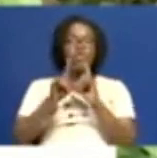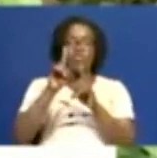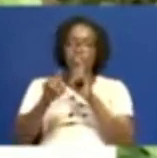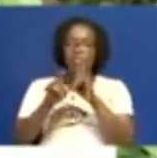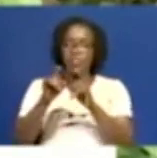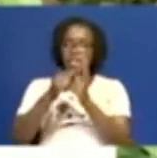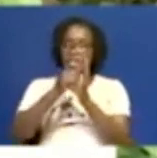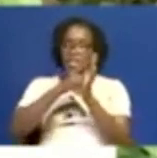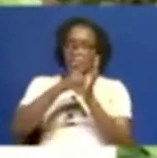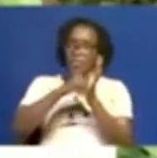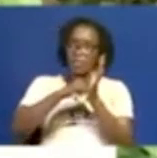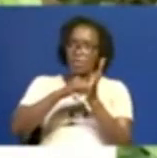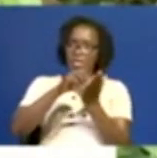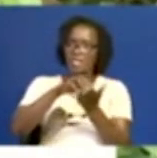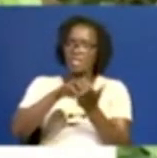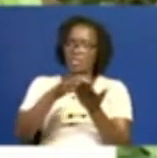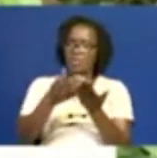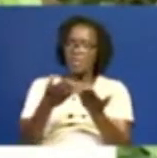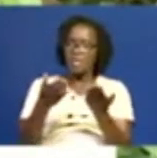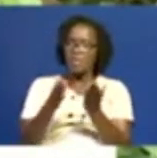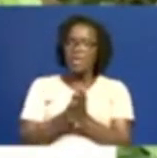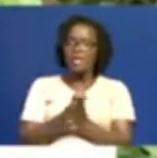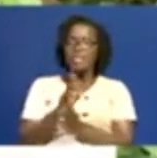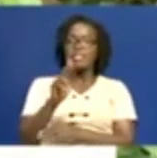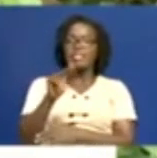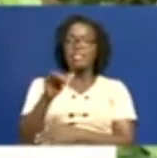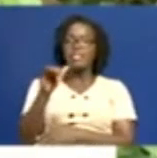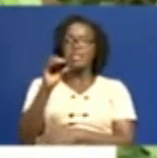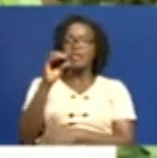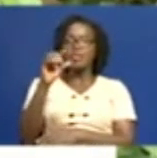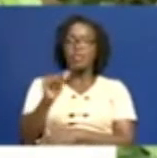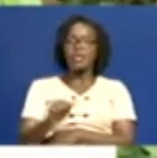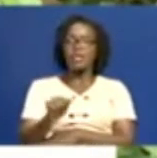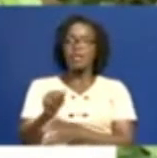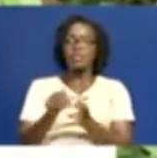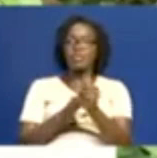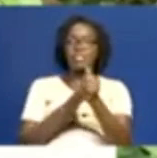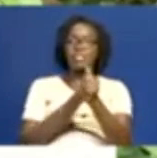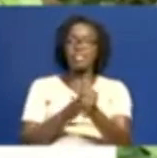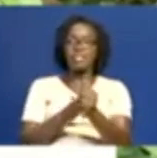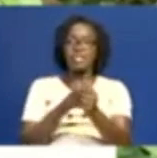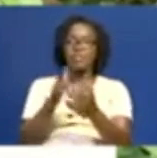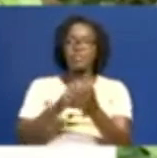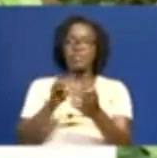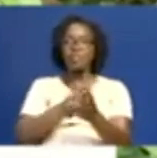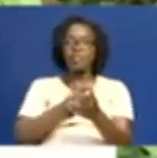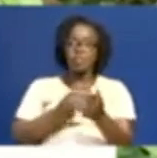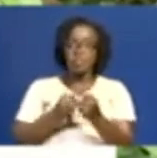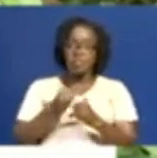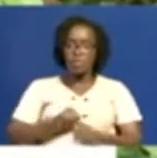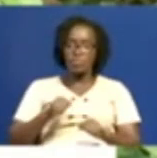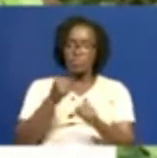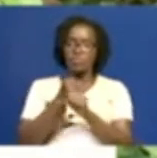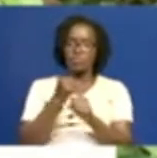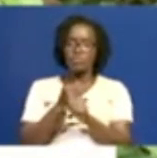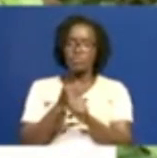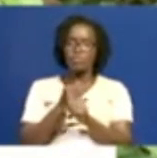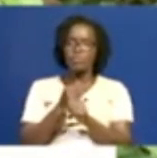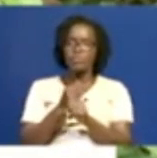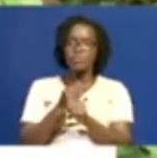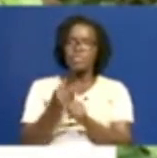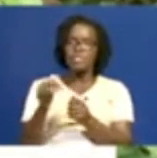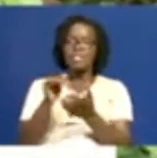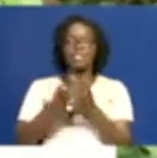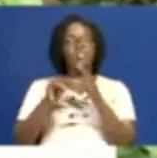Makweni case where we had Nyaoga, who was leading the commission of inquiry. What the commission will be able to do is we'll be able again